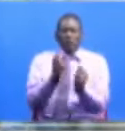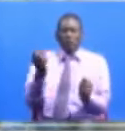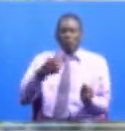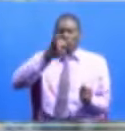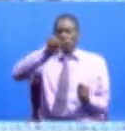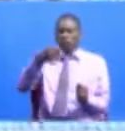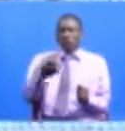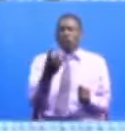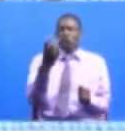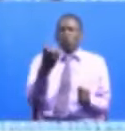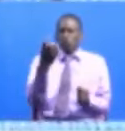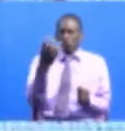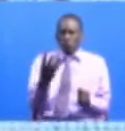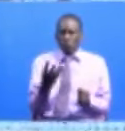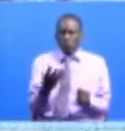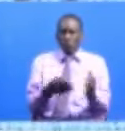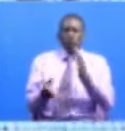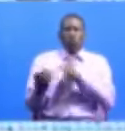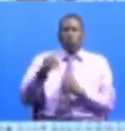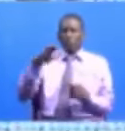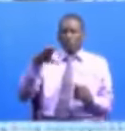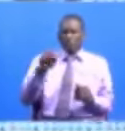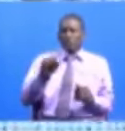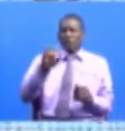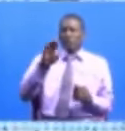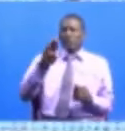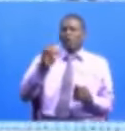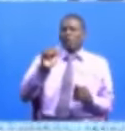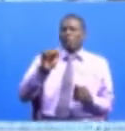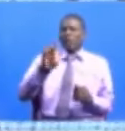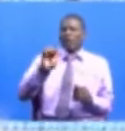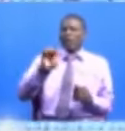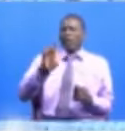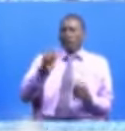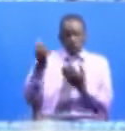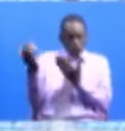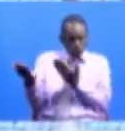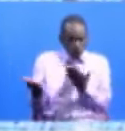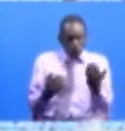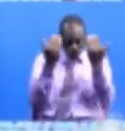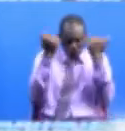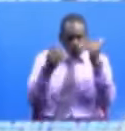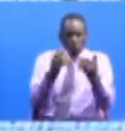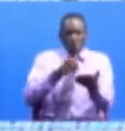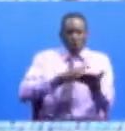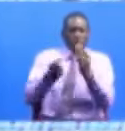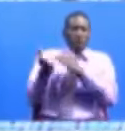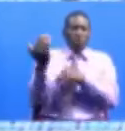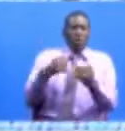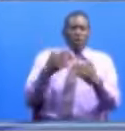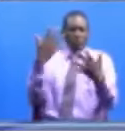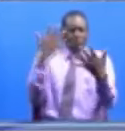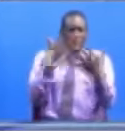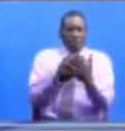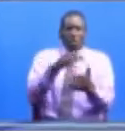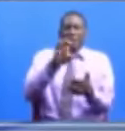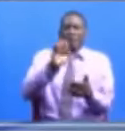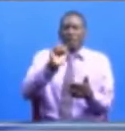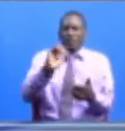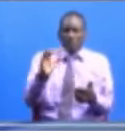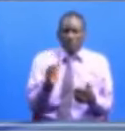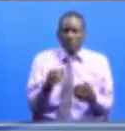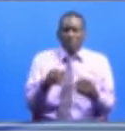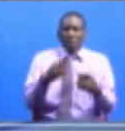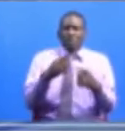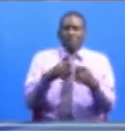January 2024. Former CS Najib Balala was arraigned in court a week ago following his arrest by EACC detectives. He